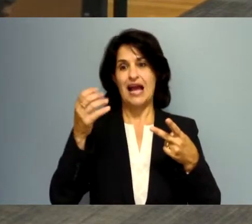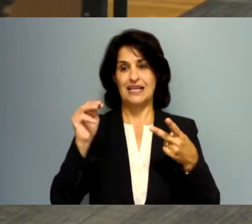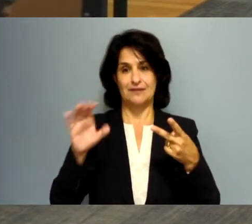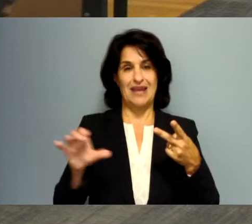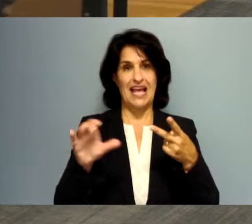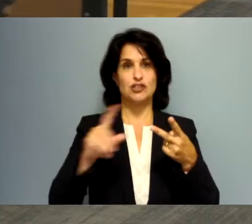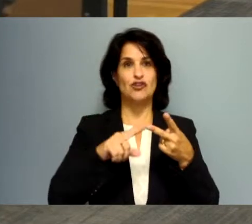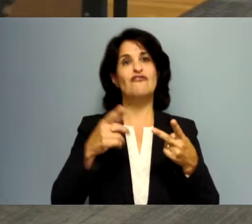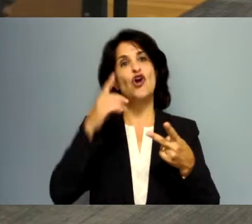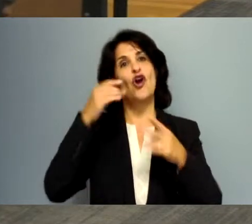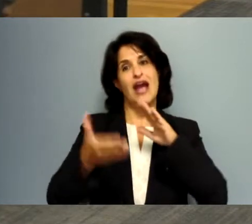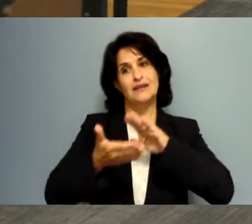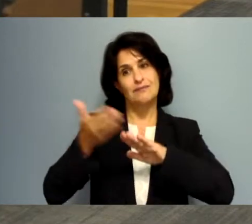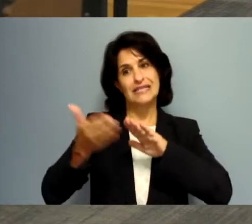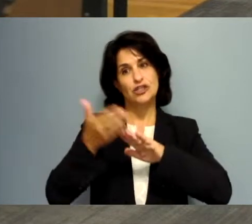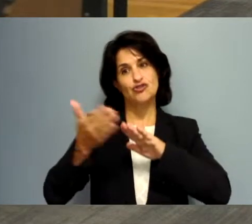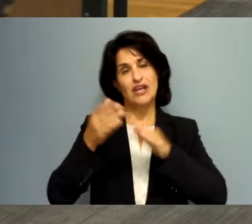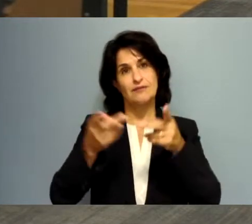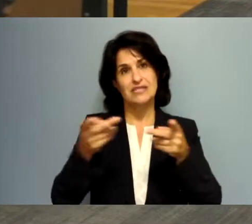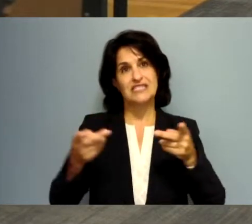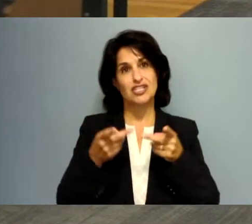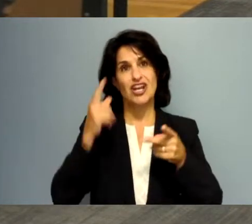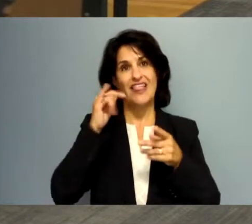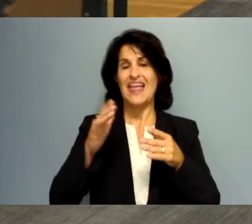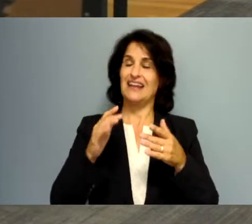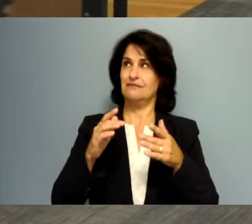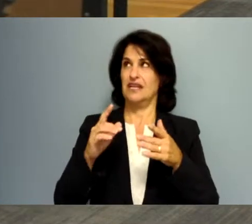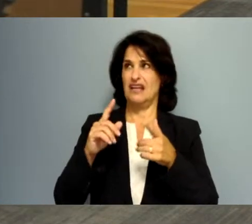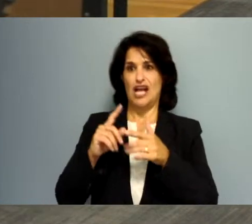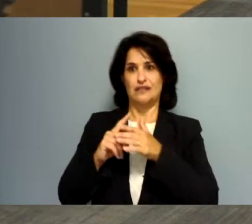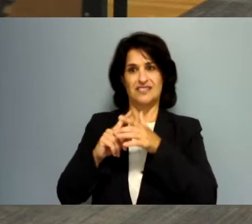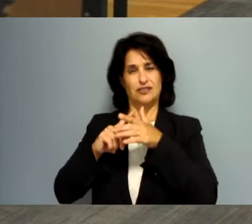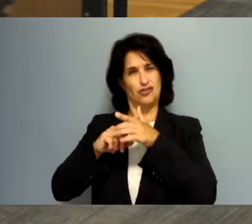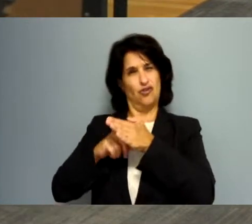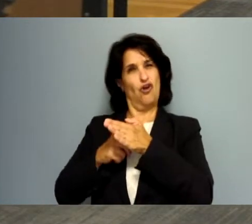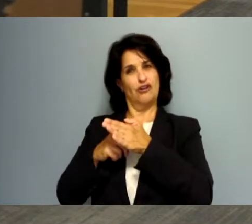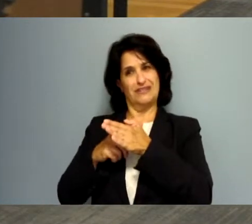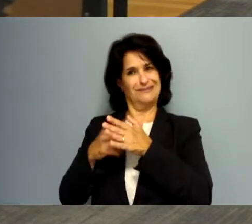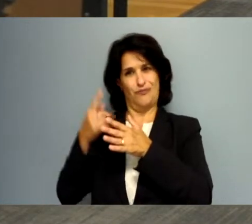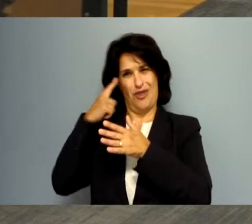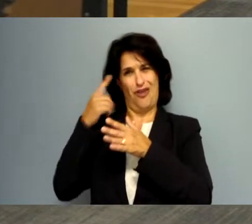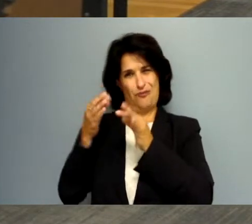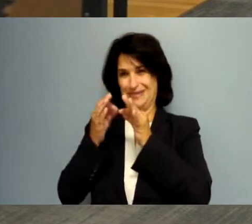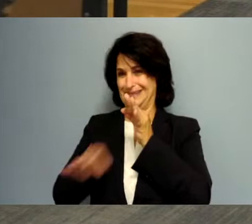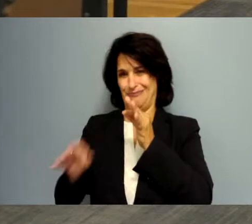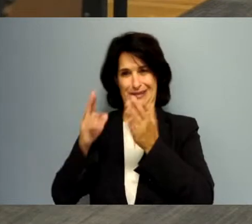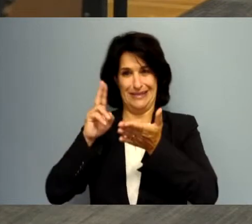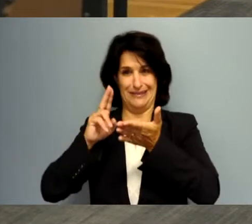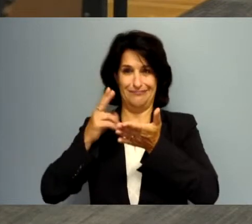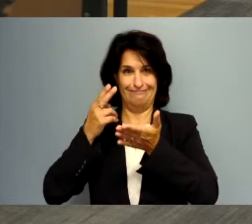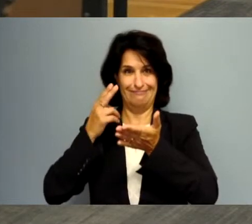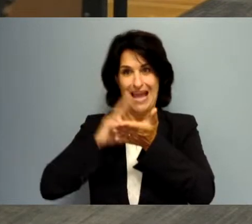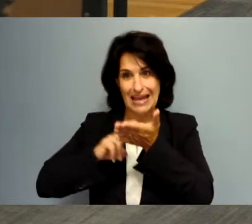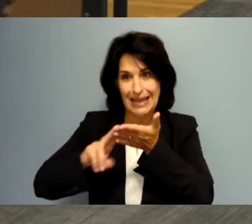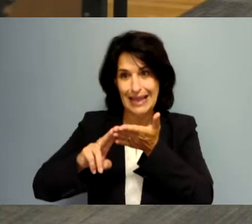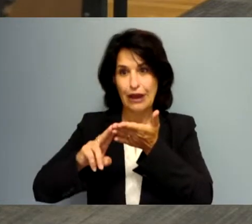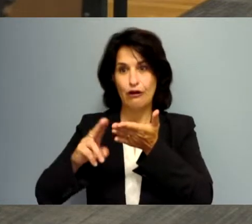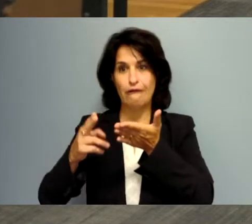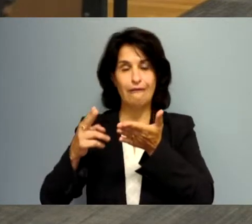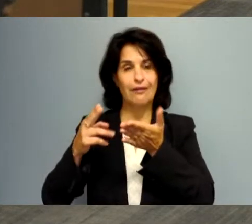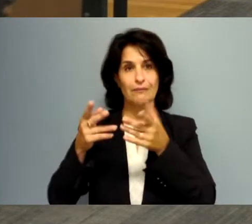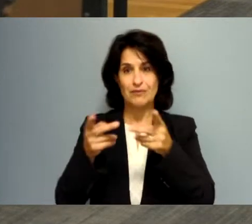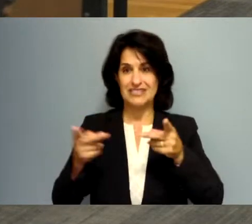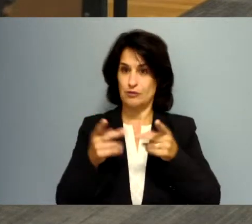This position has evolved from what initially we thought was going to be simply a clerical position to now providing